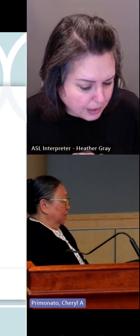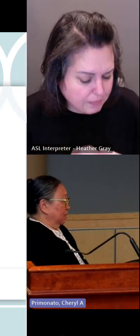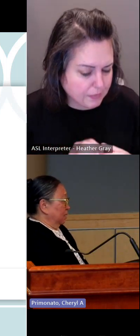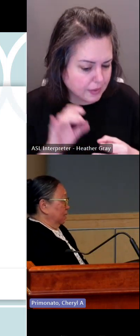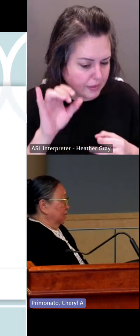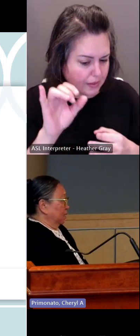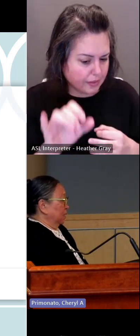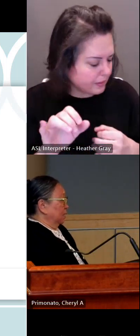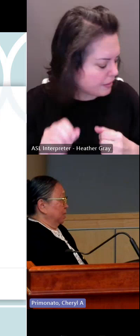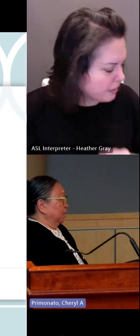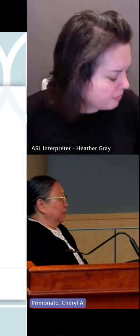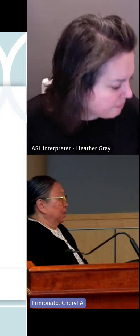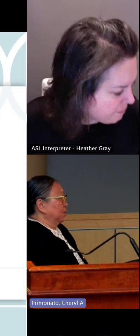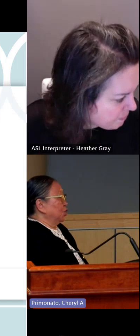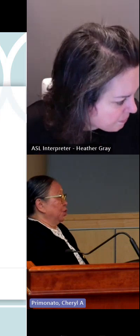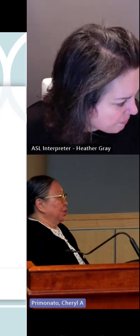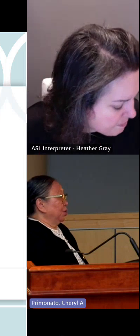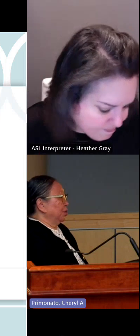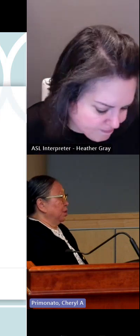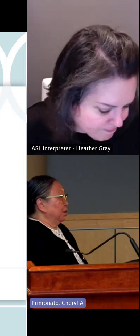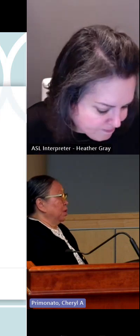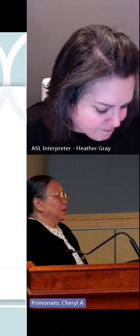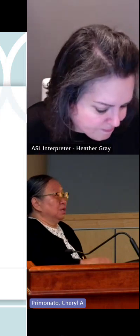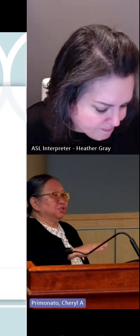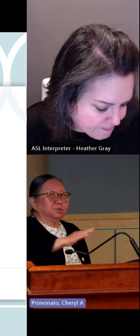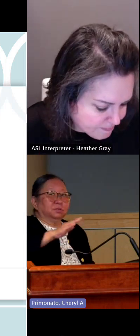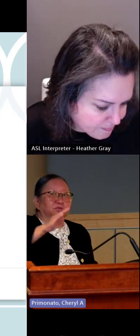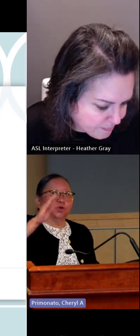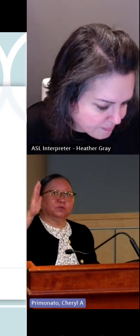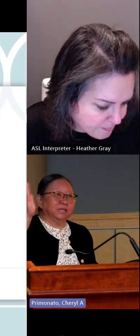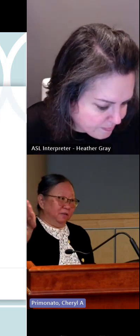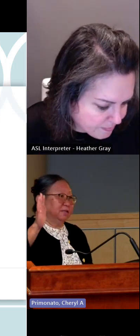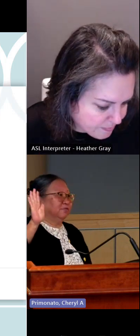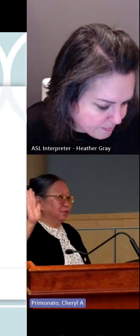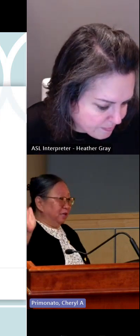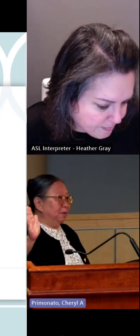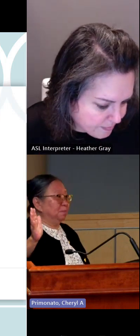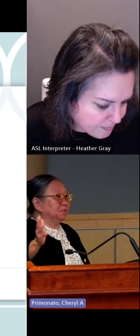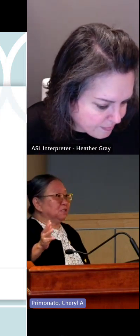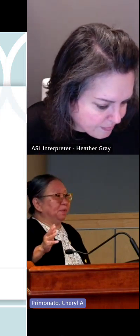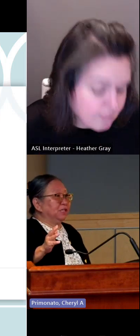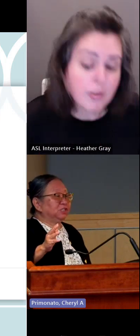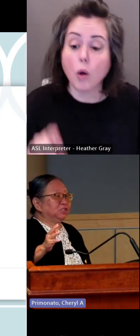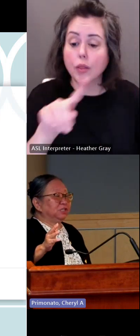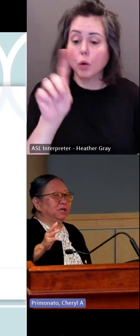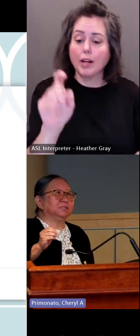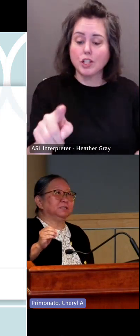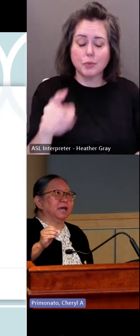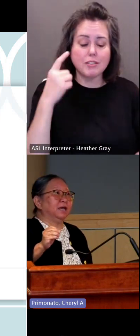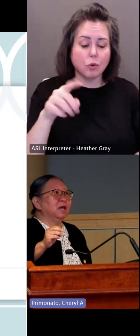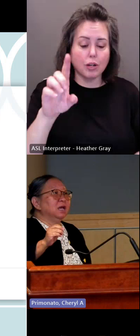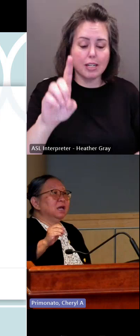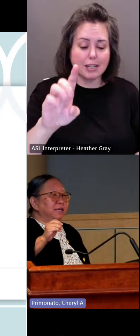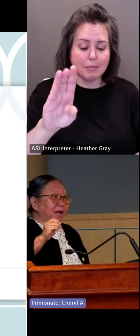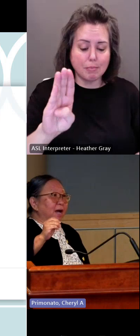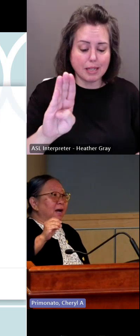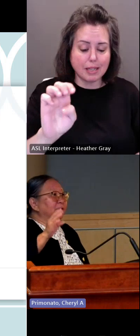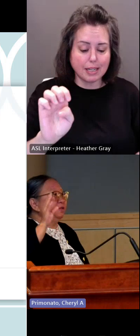more than percentage more members? For DBE participation, I would